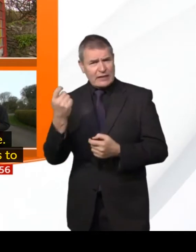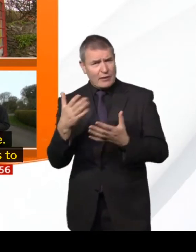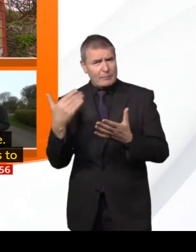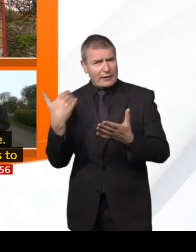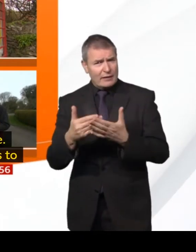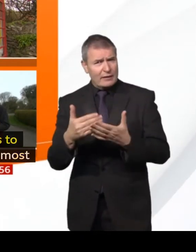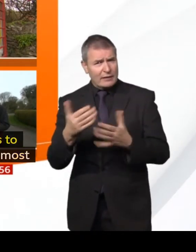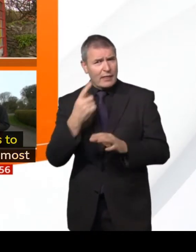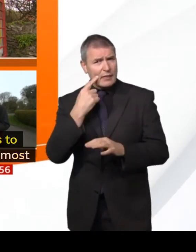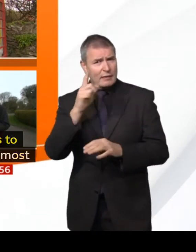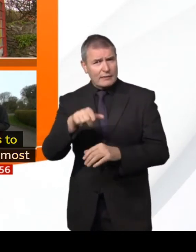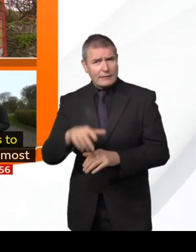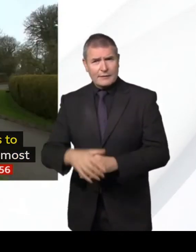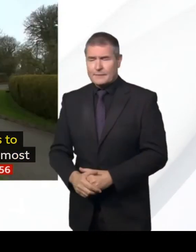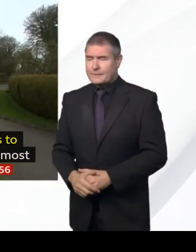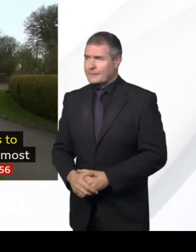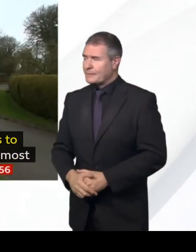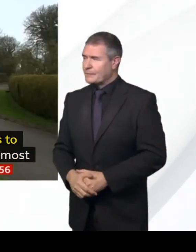these.